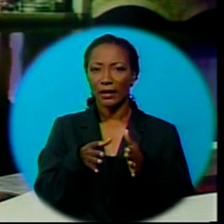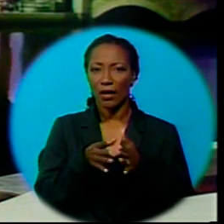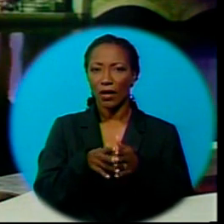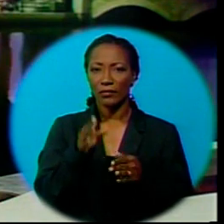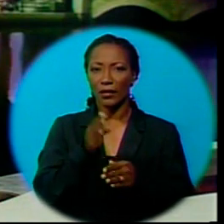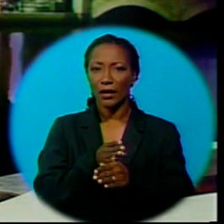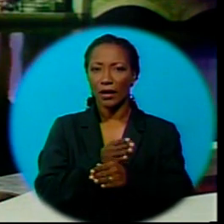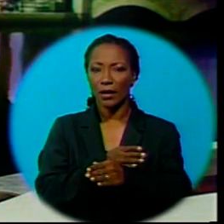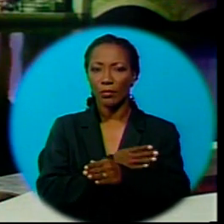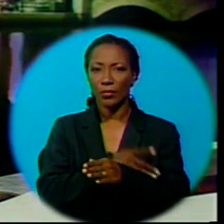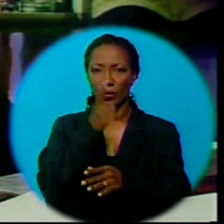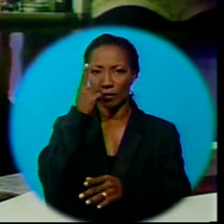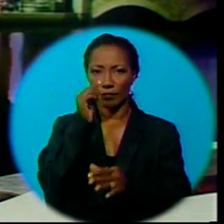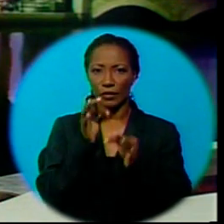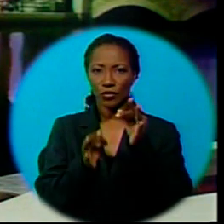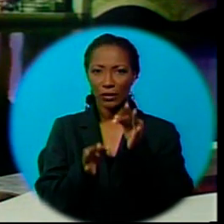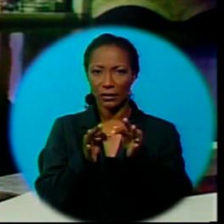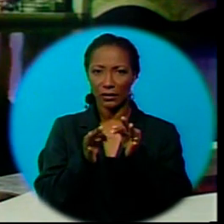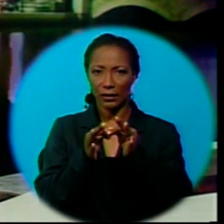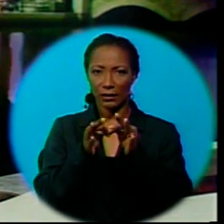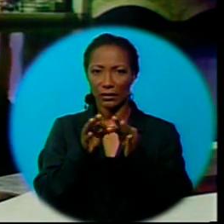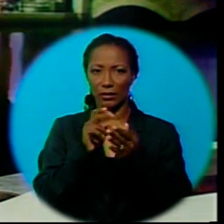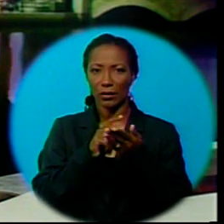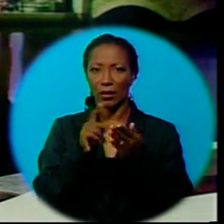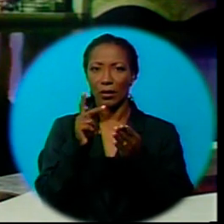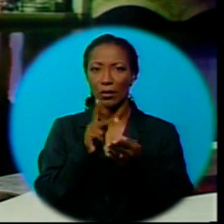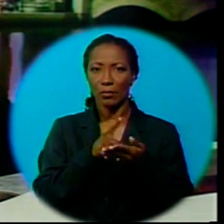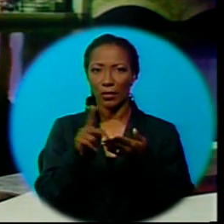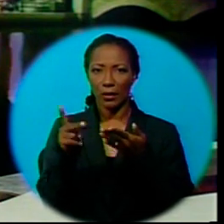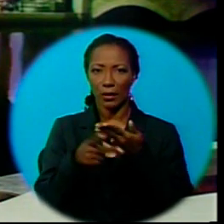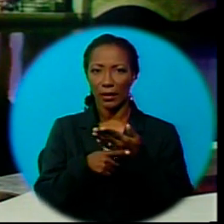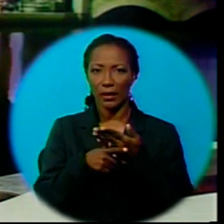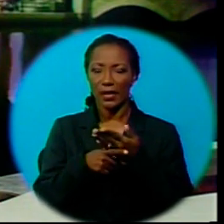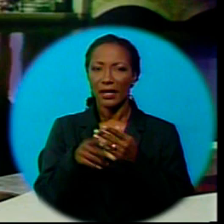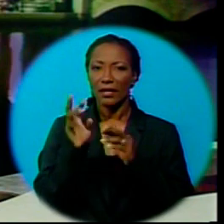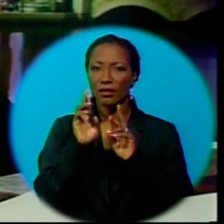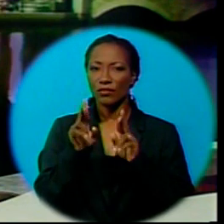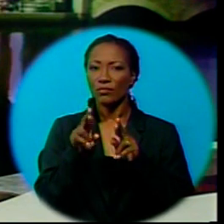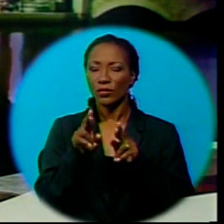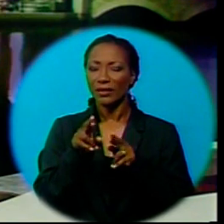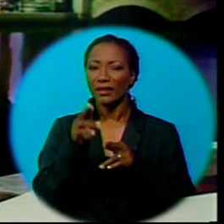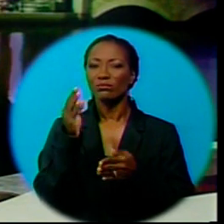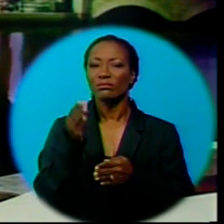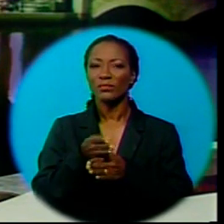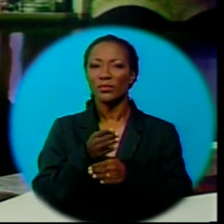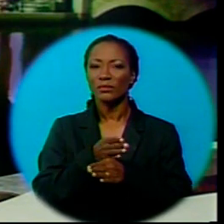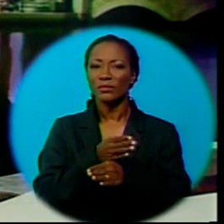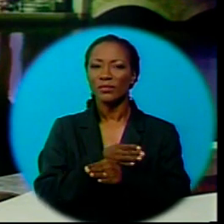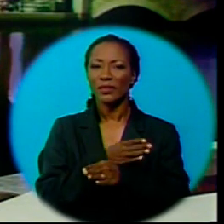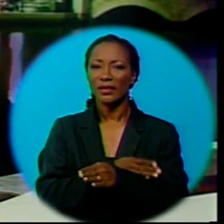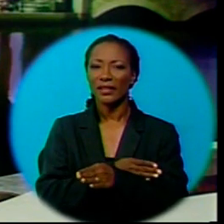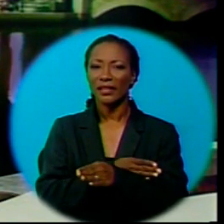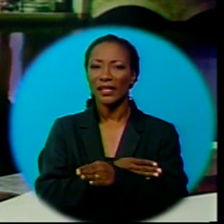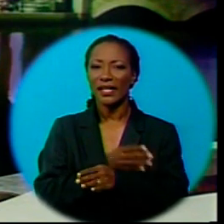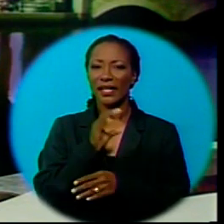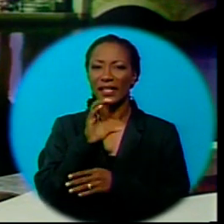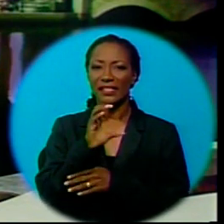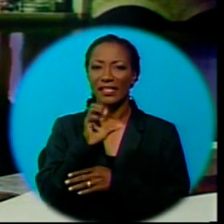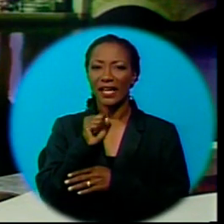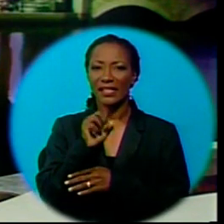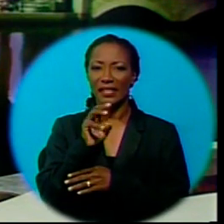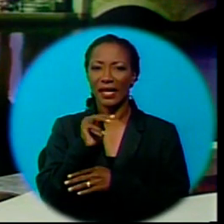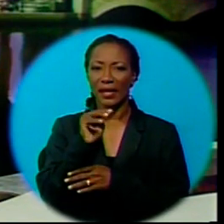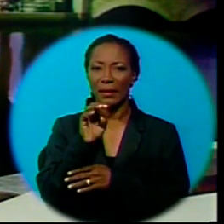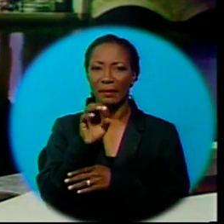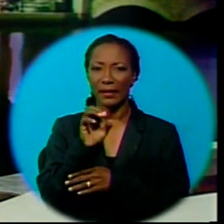Improved Impact to Justice project is reporting progress in the agency's efforts assisting in the establishment of the CSME, that's the